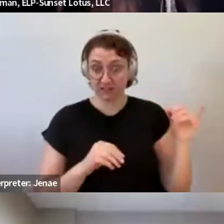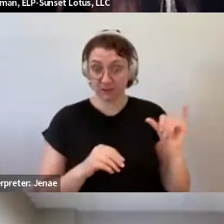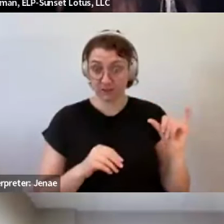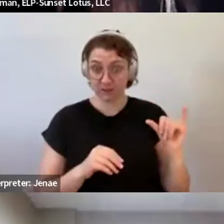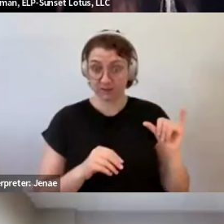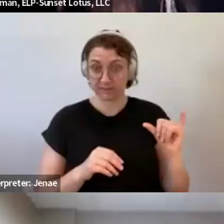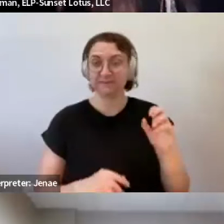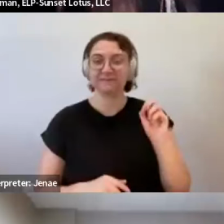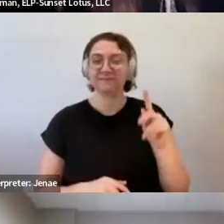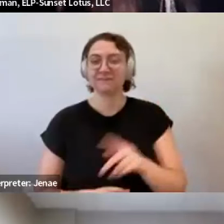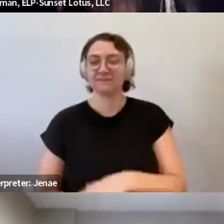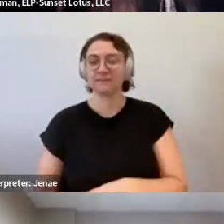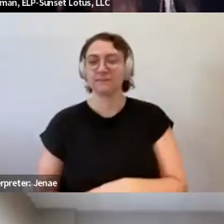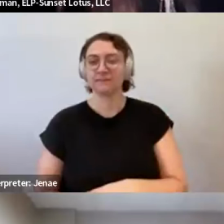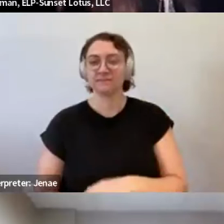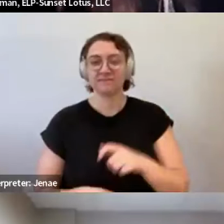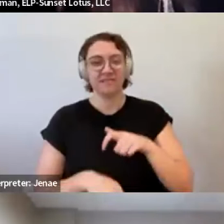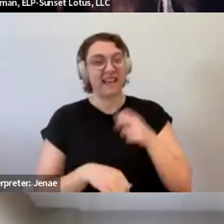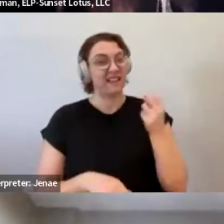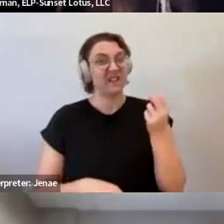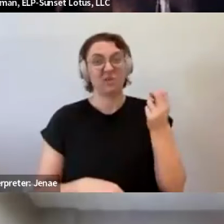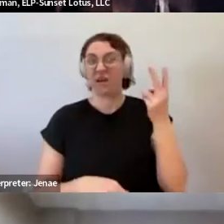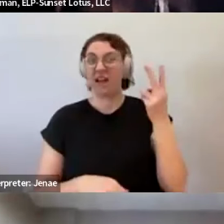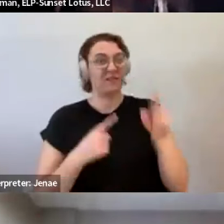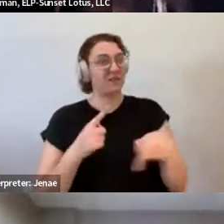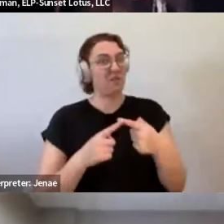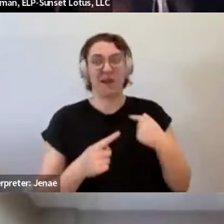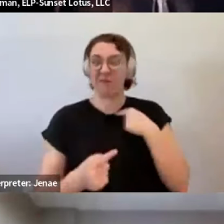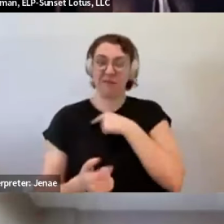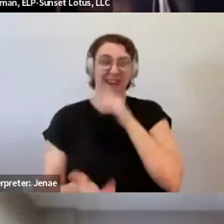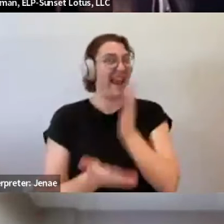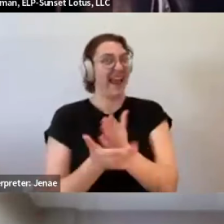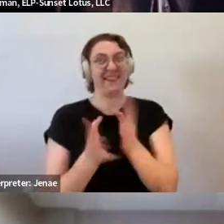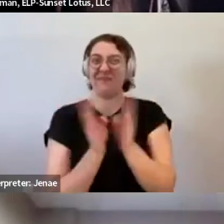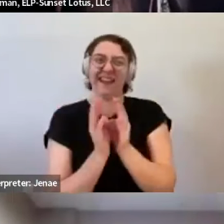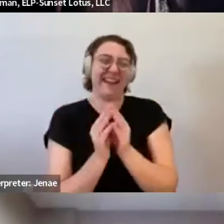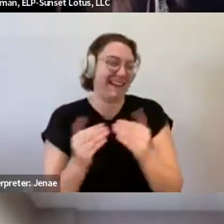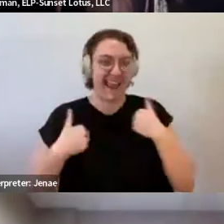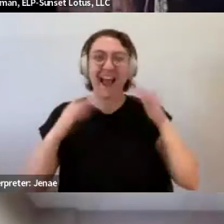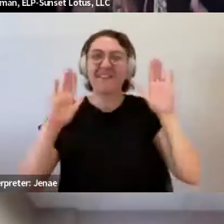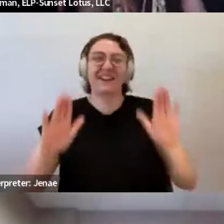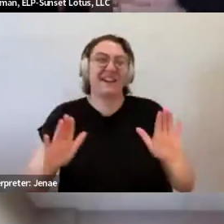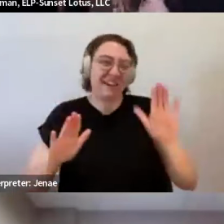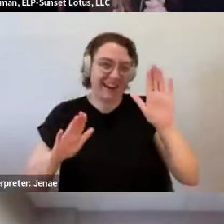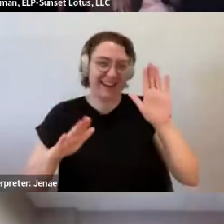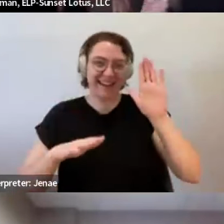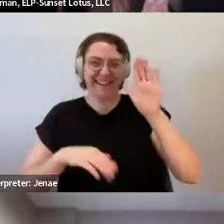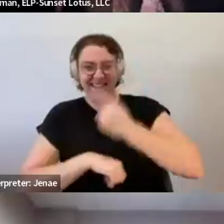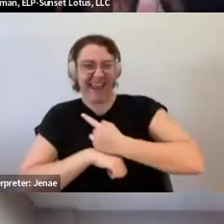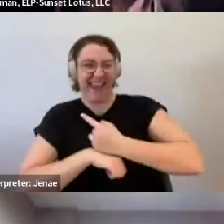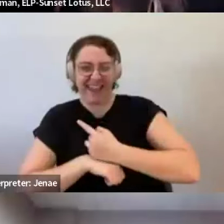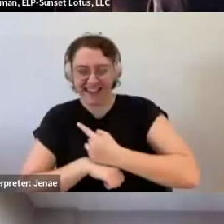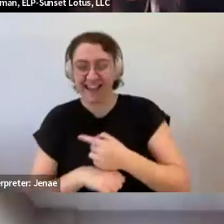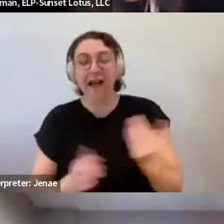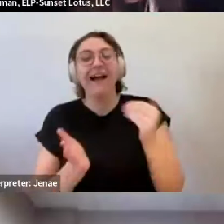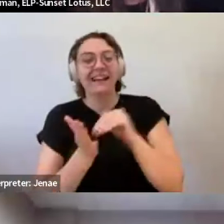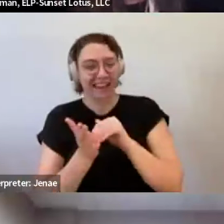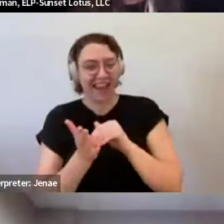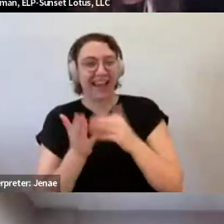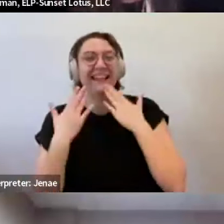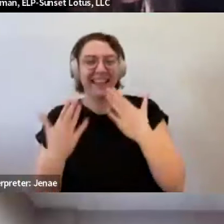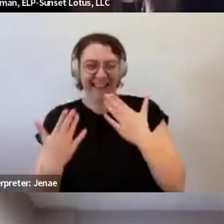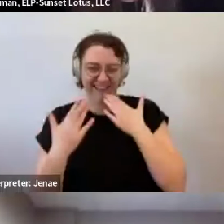right. 12 o'clock is apparently when we end the meeting, folks. You guys have a great rest of your day. Again, thank you